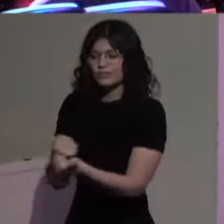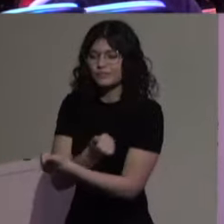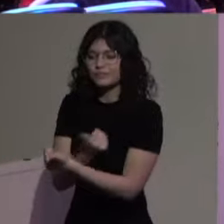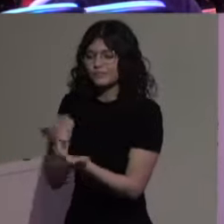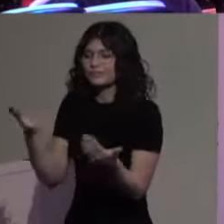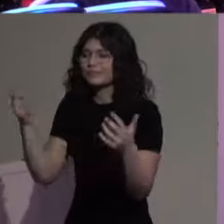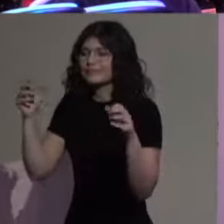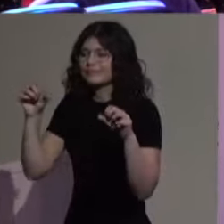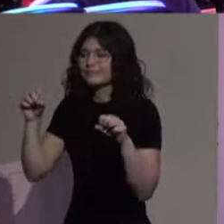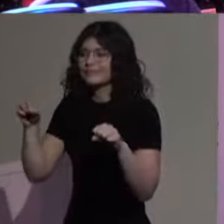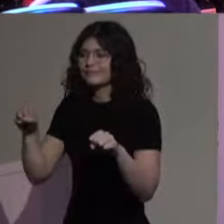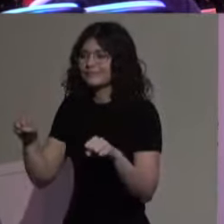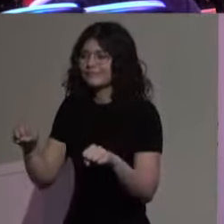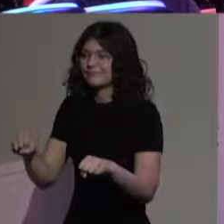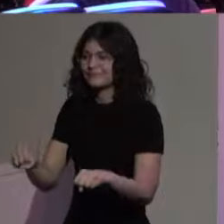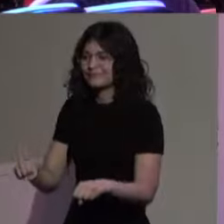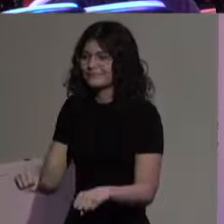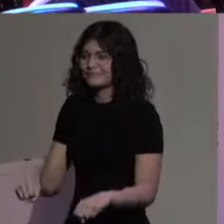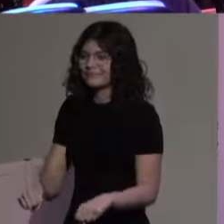wouldn't do.